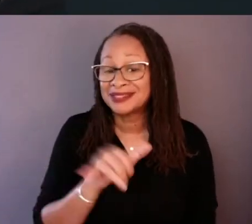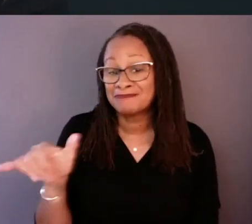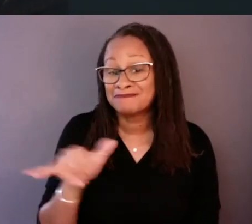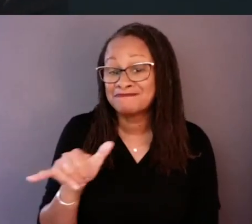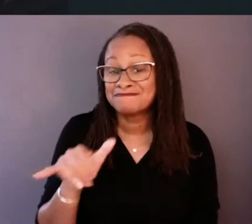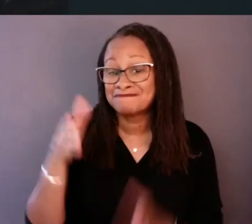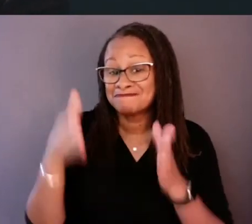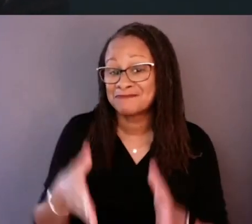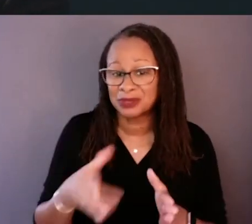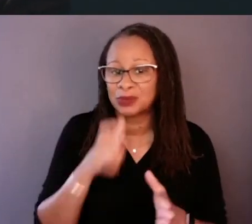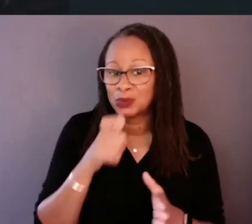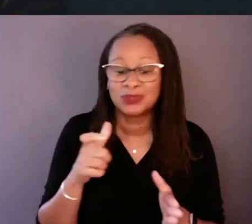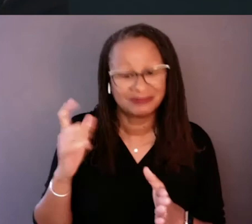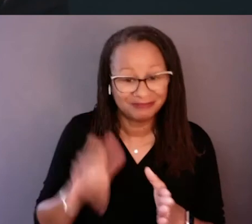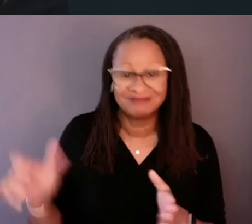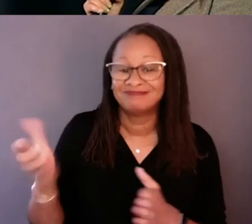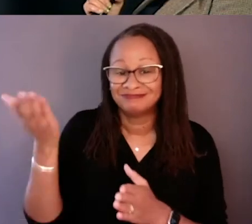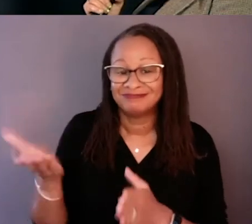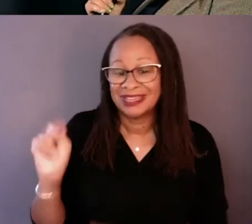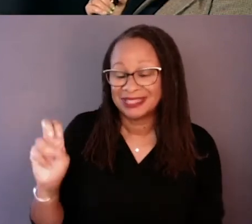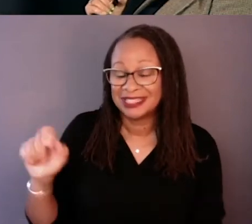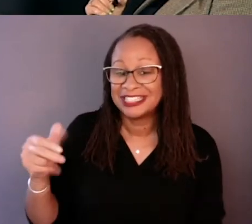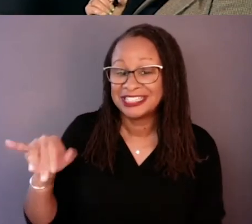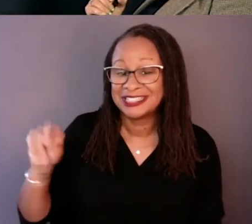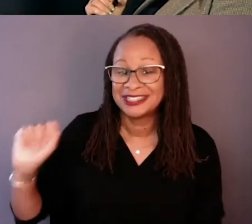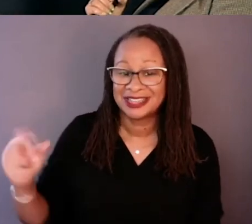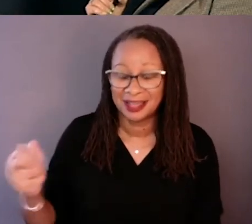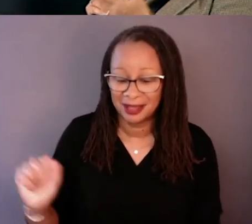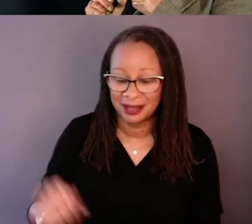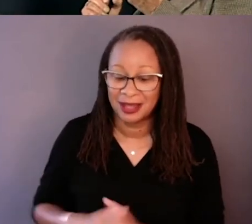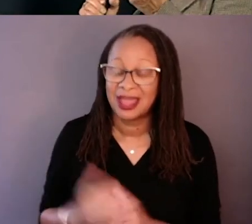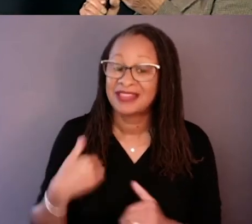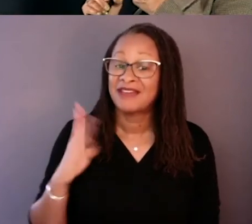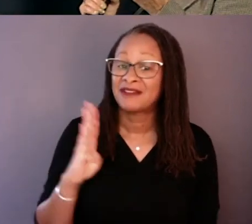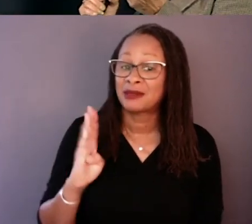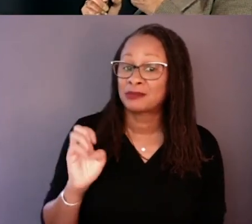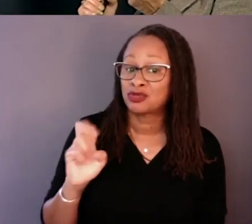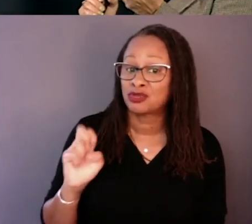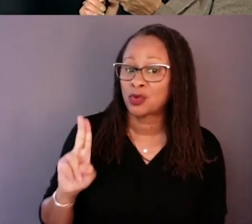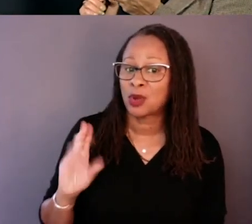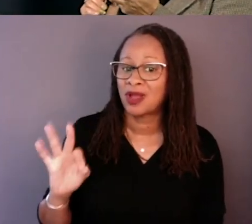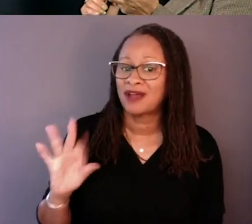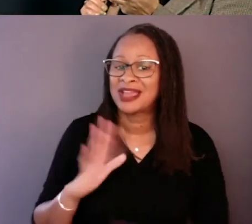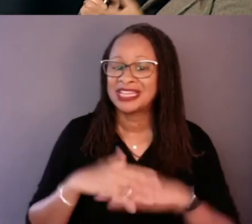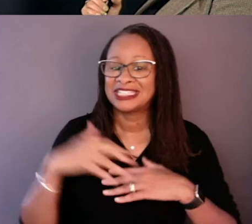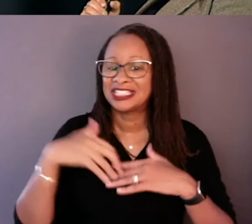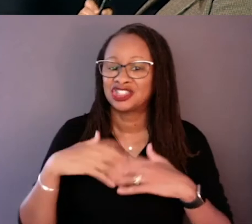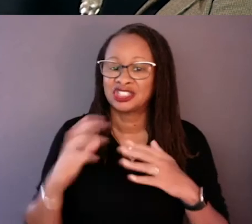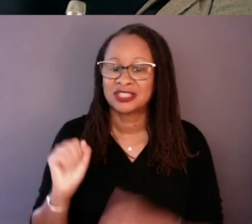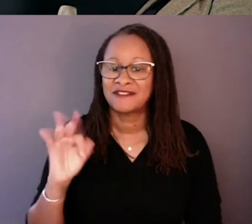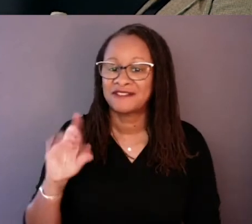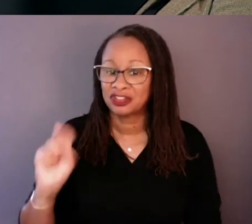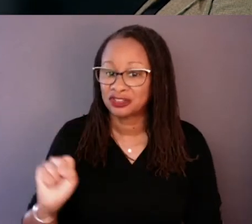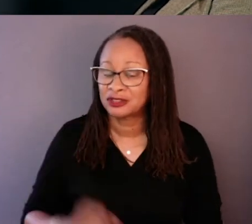person who is Neidinha. Have the Bureau of Indigenous Affairs, right? Is that just in name only? It really doesn't do much of anything. Is it